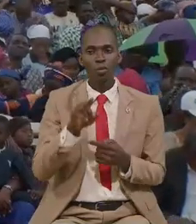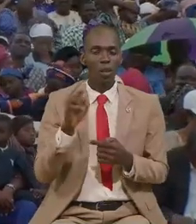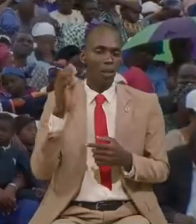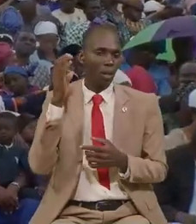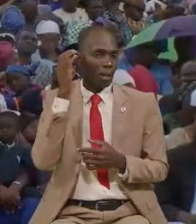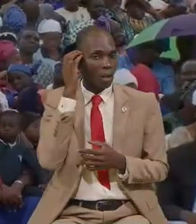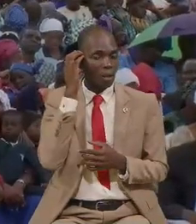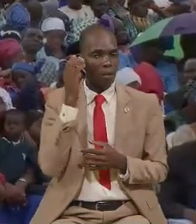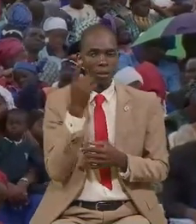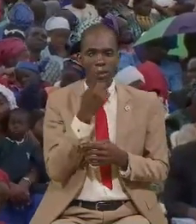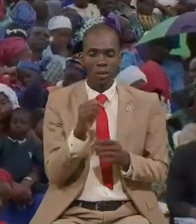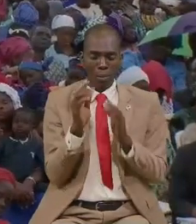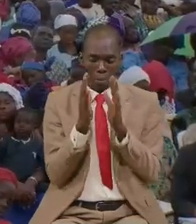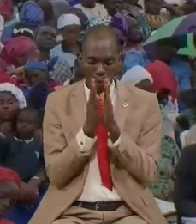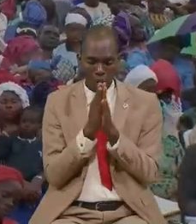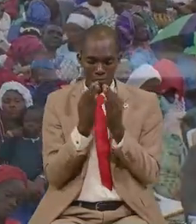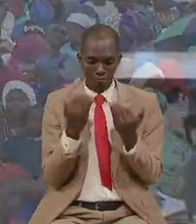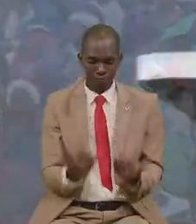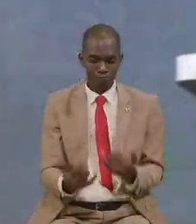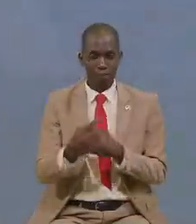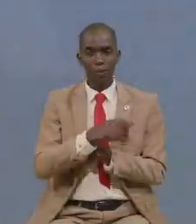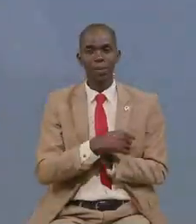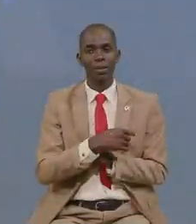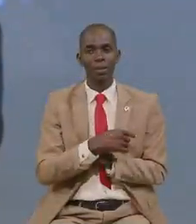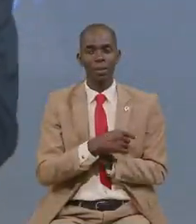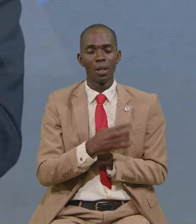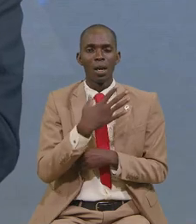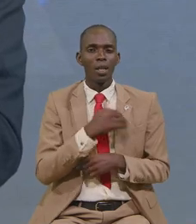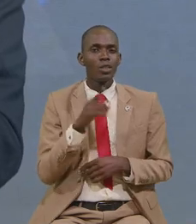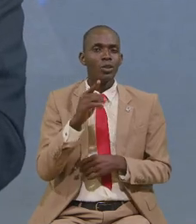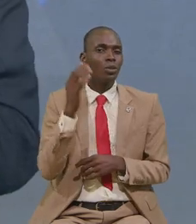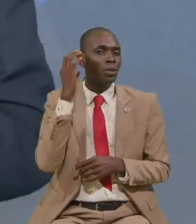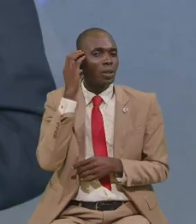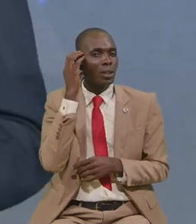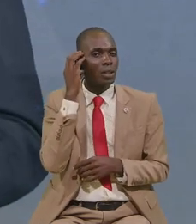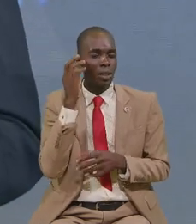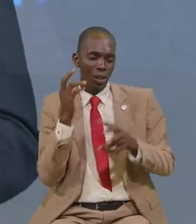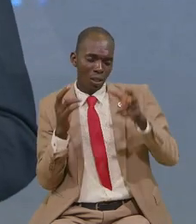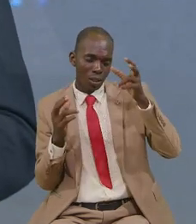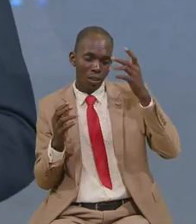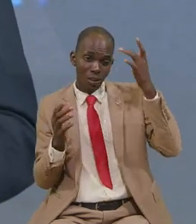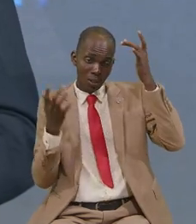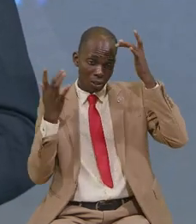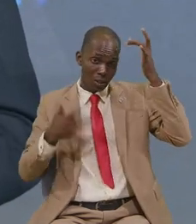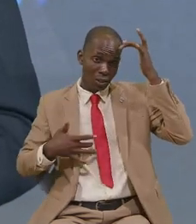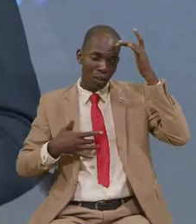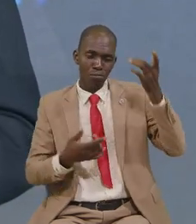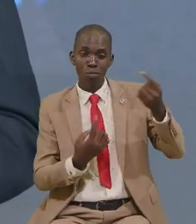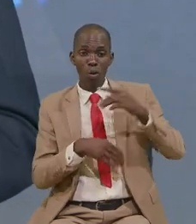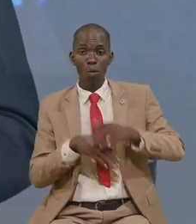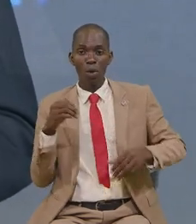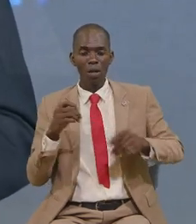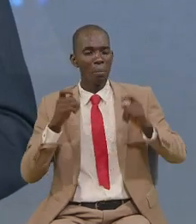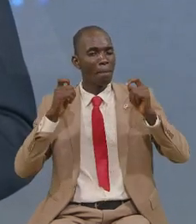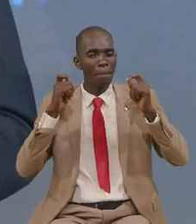the prayer today and you hear sickness, come out.